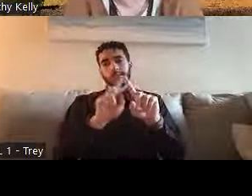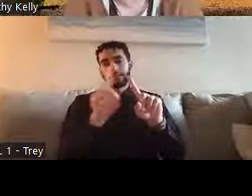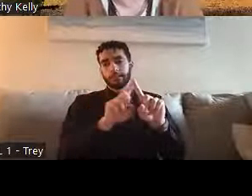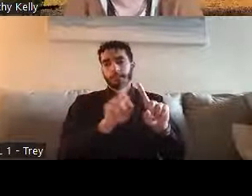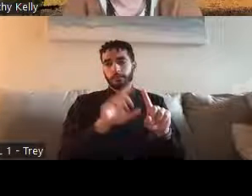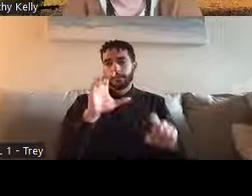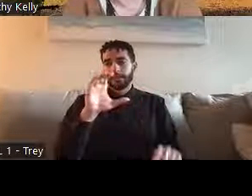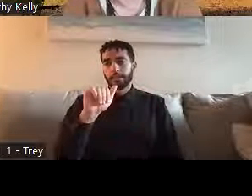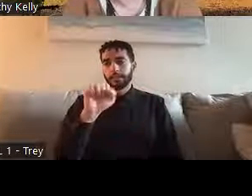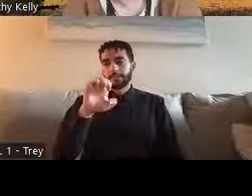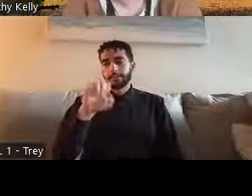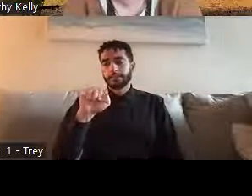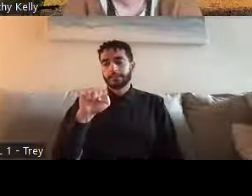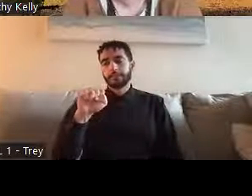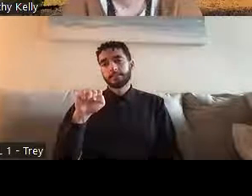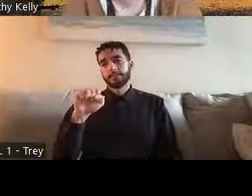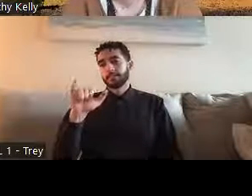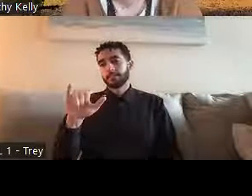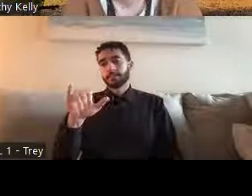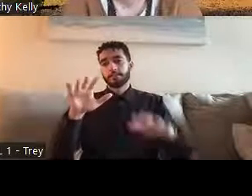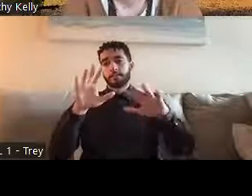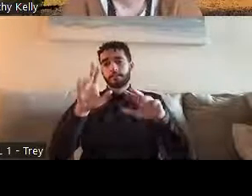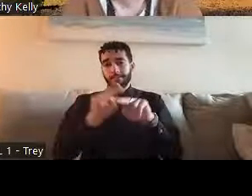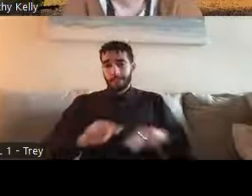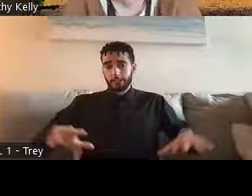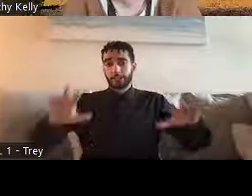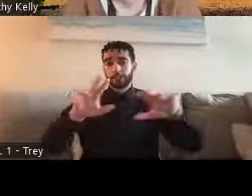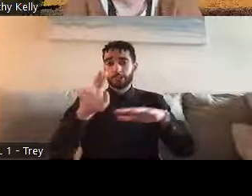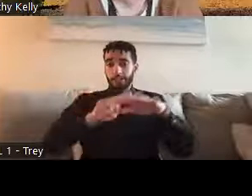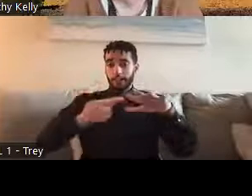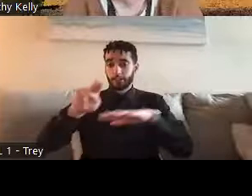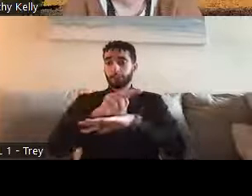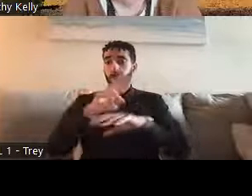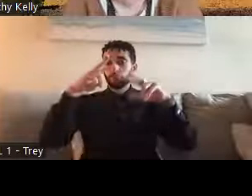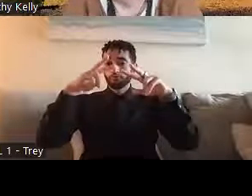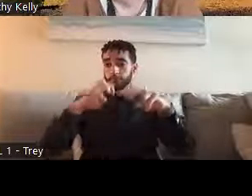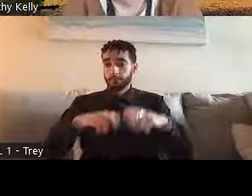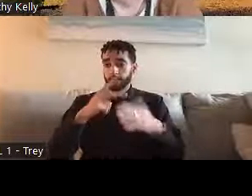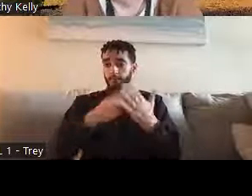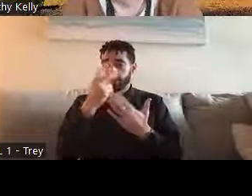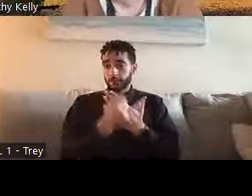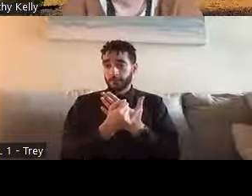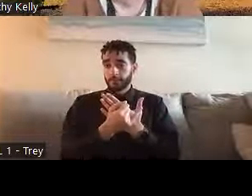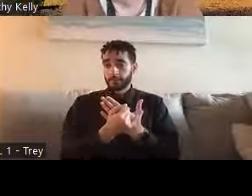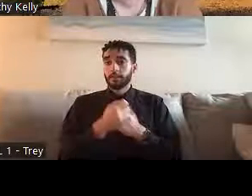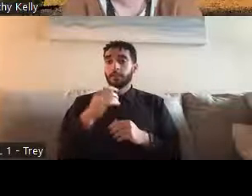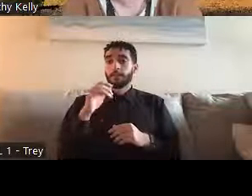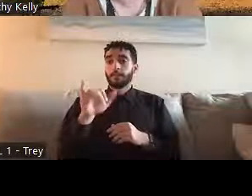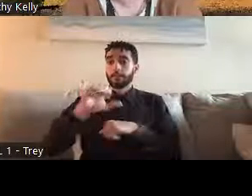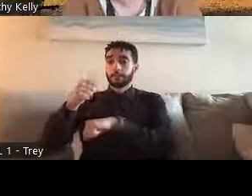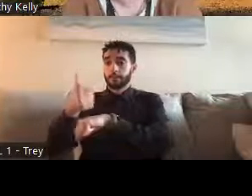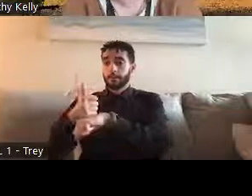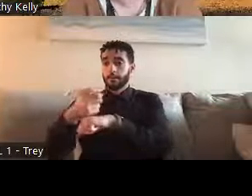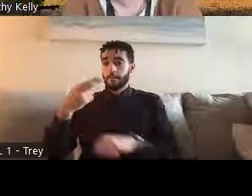two national research projects that are going on that use CareNav as the hub for